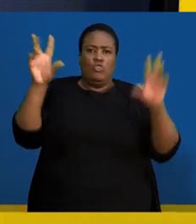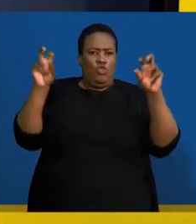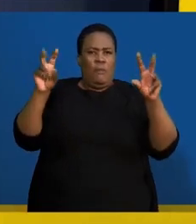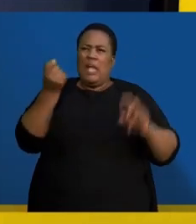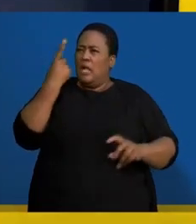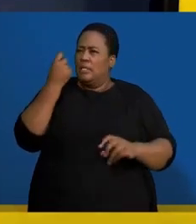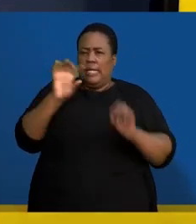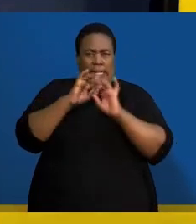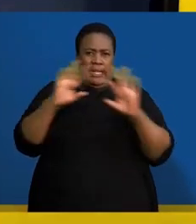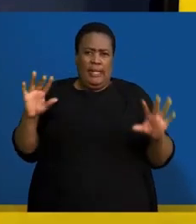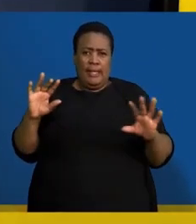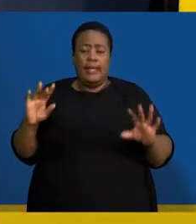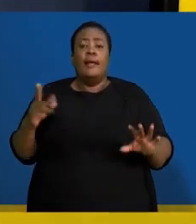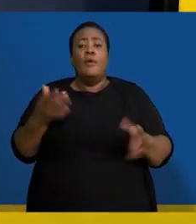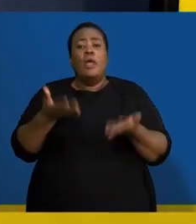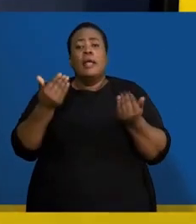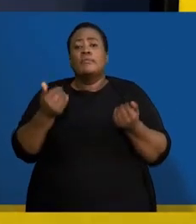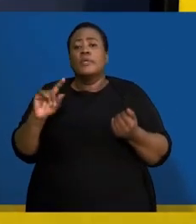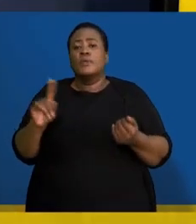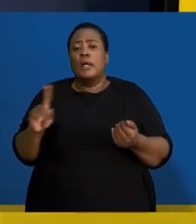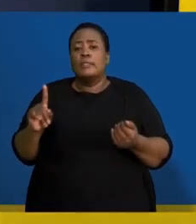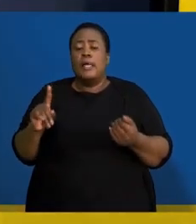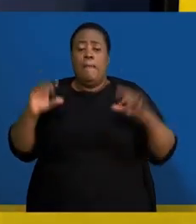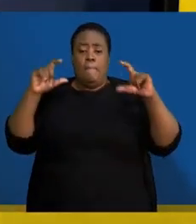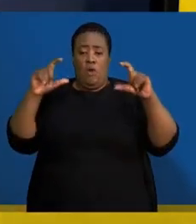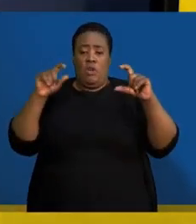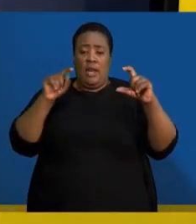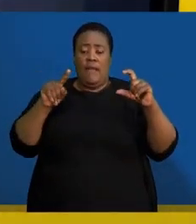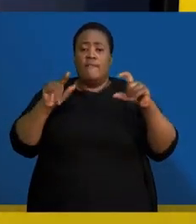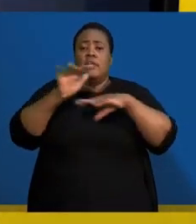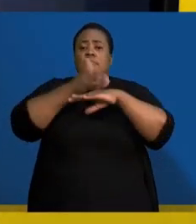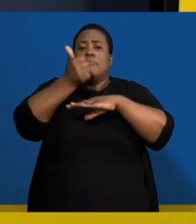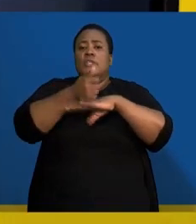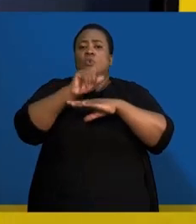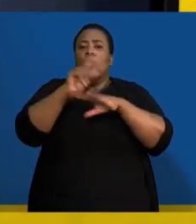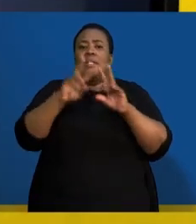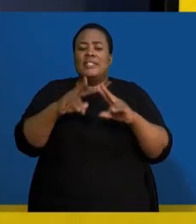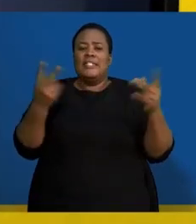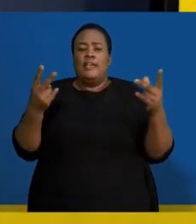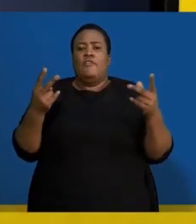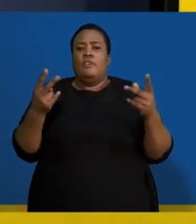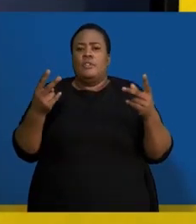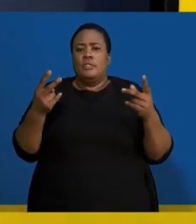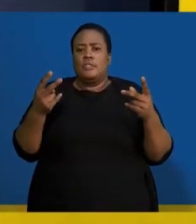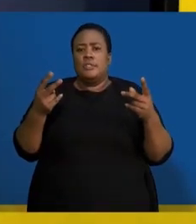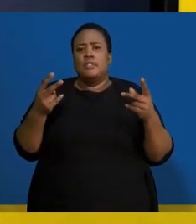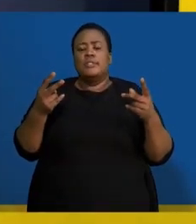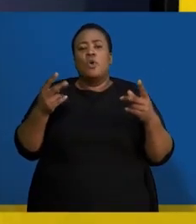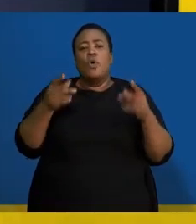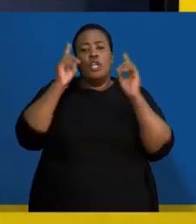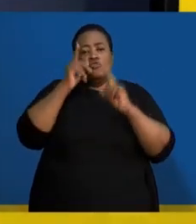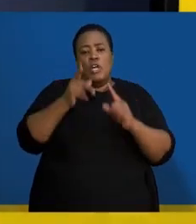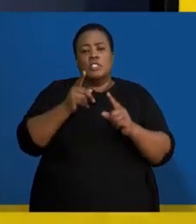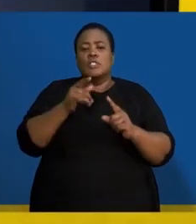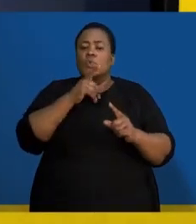do is to write a paragraph that will be based on the different sources The instruction will tell you which sources to